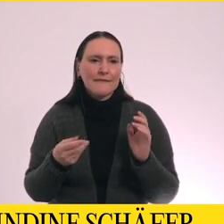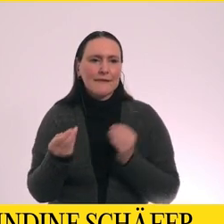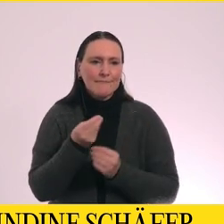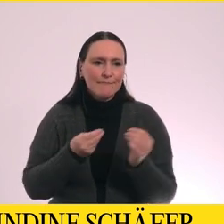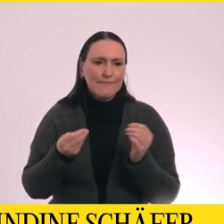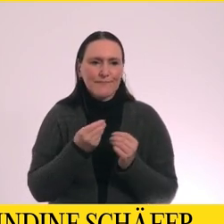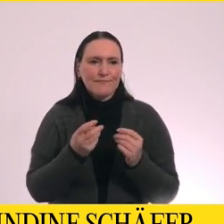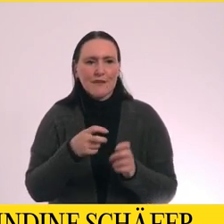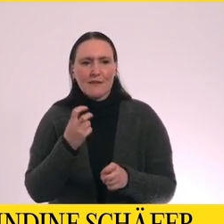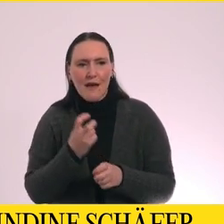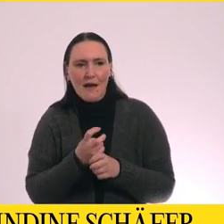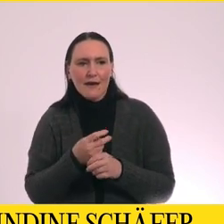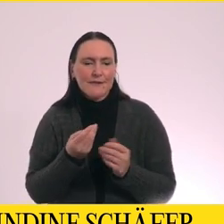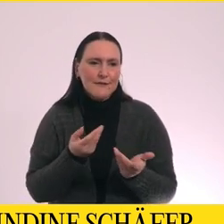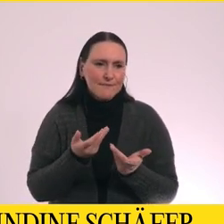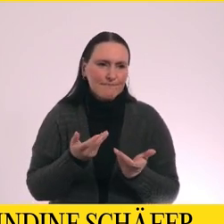So,